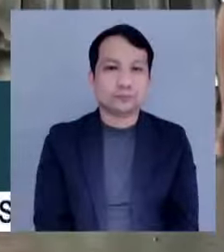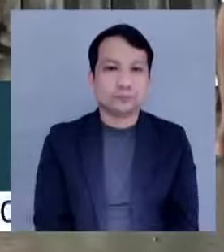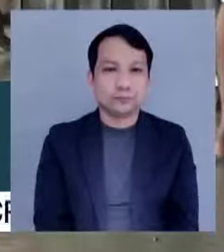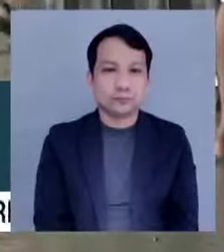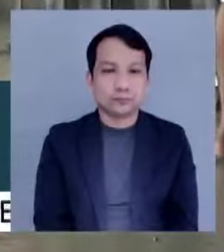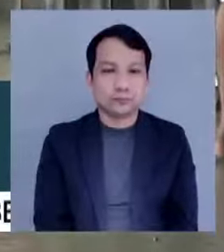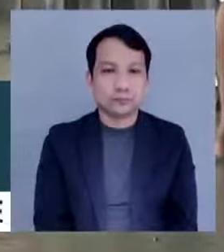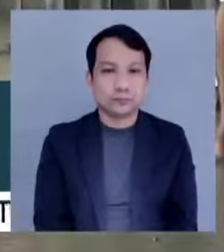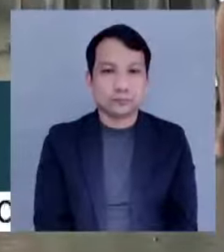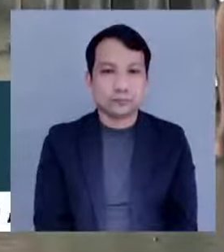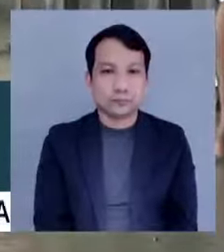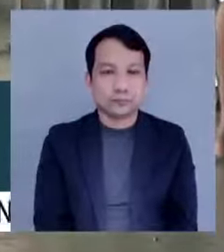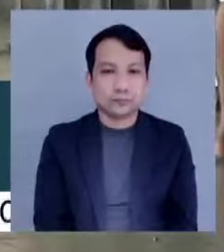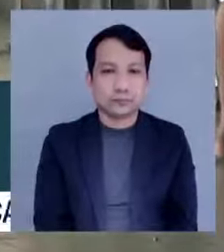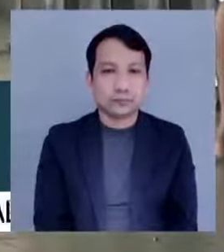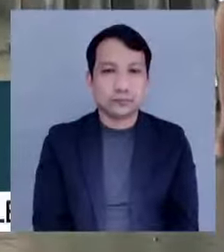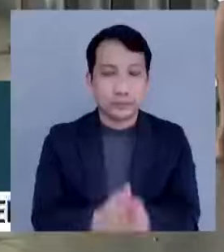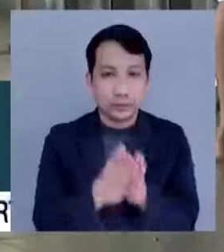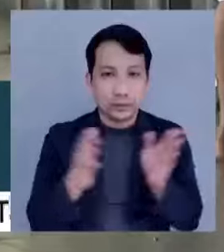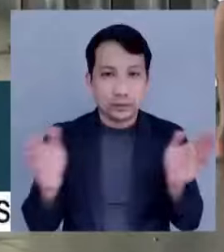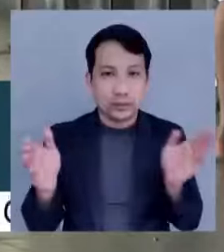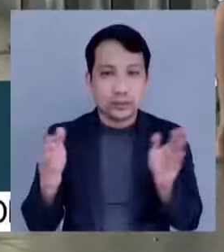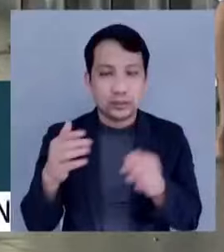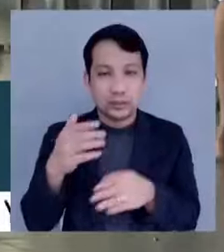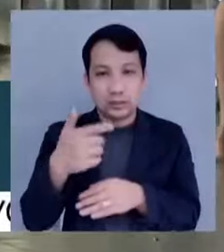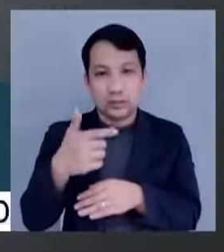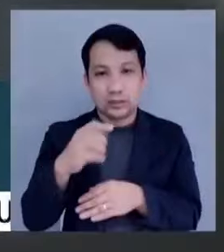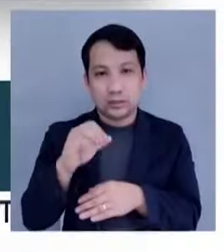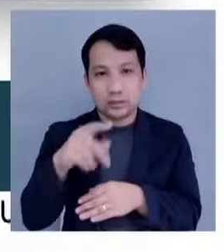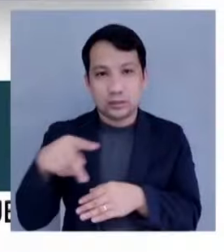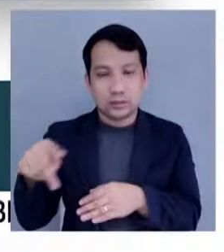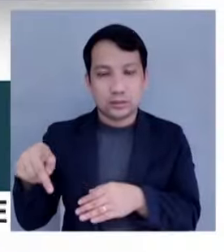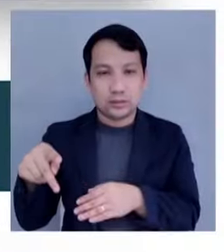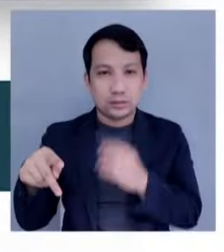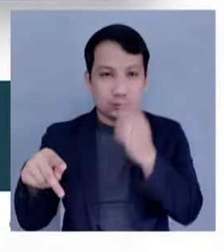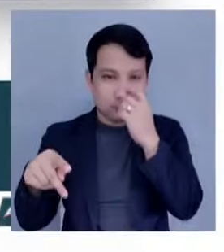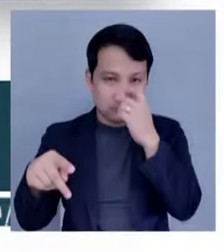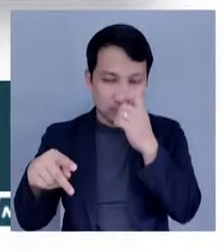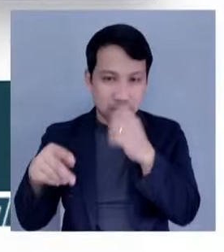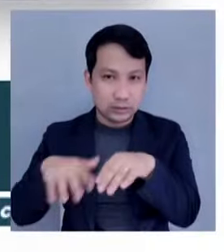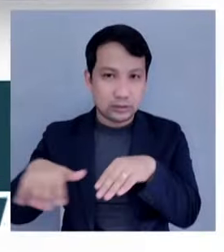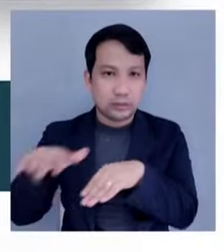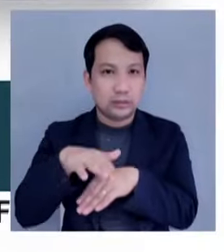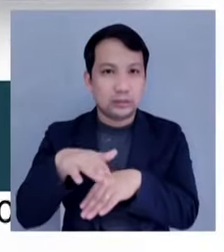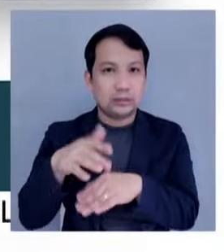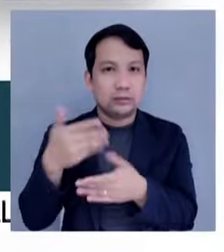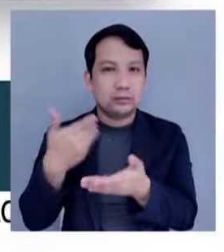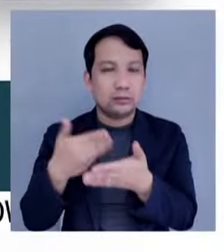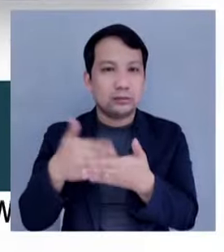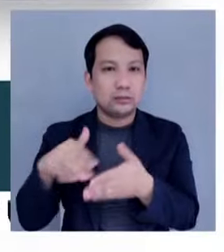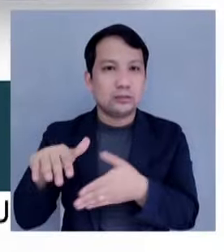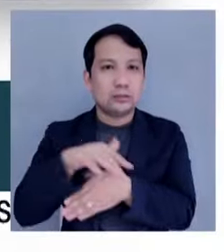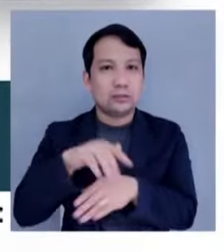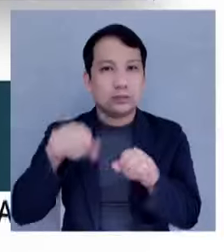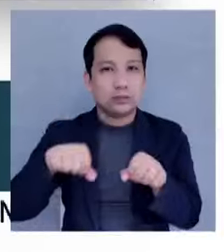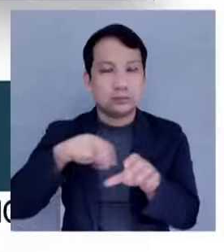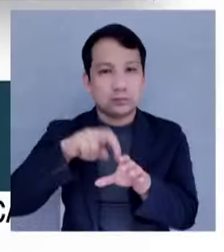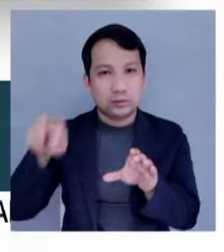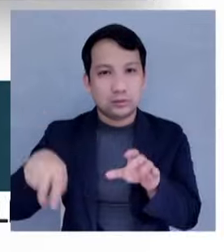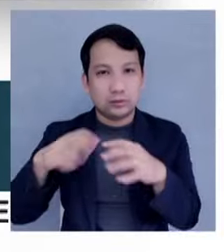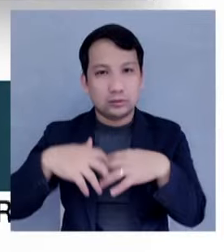Look at the alignment on Google Map. Sa ilog yung alignment. So ang pinakamalapit na pwede pagtayuan ng istasyon